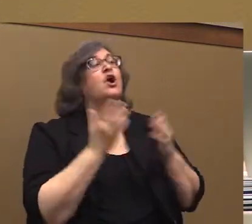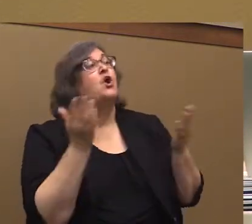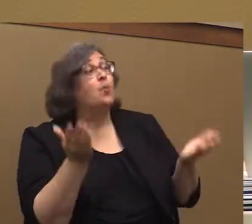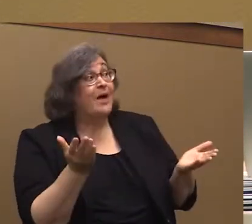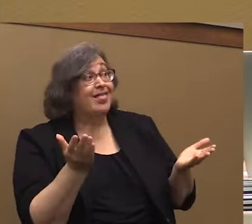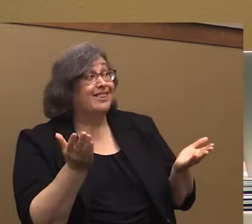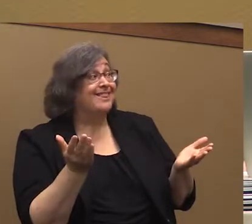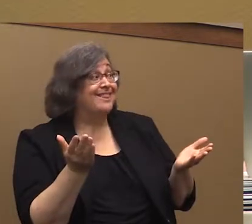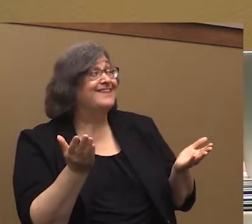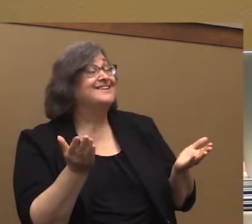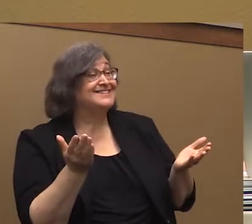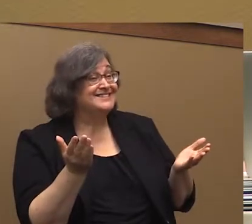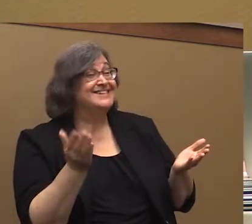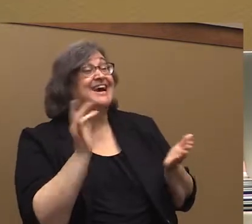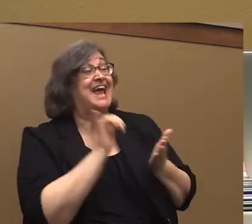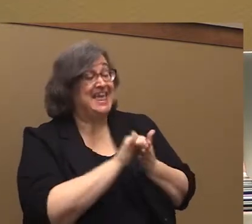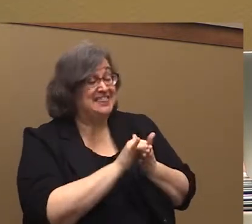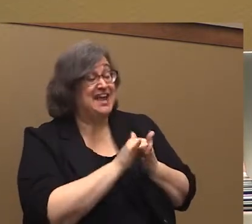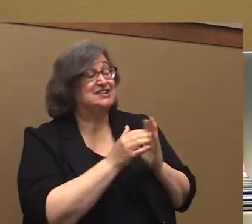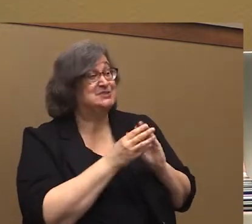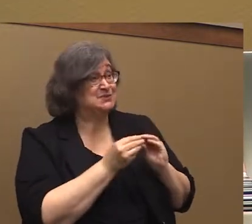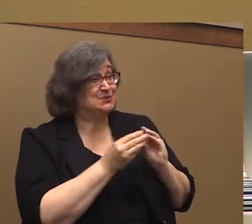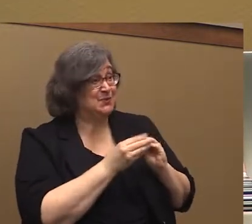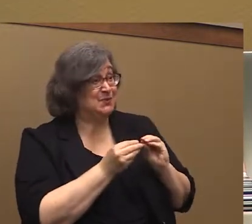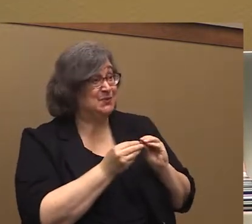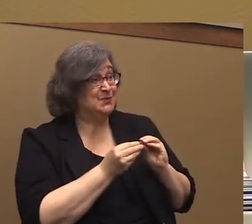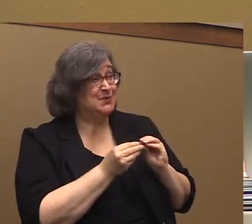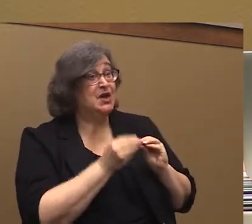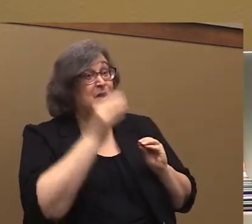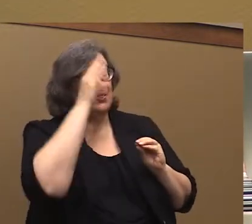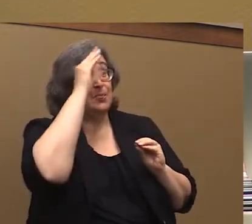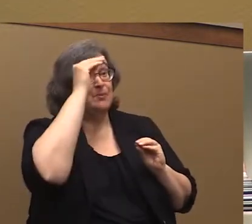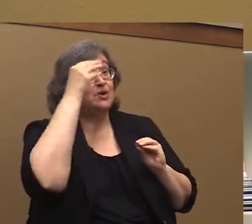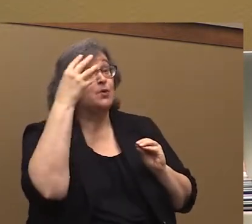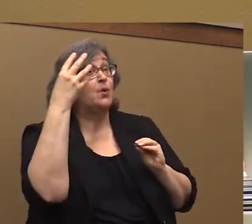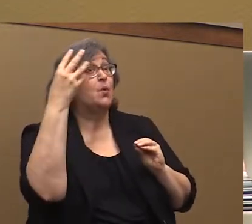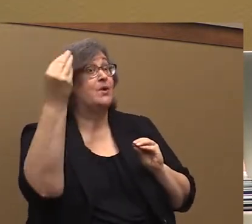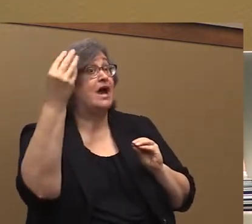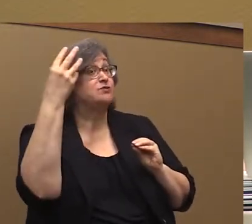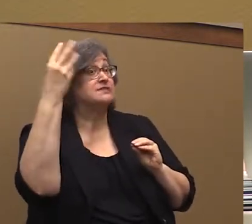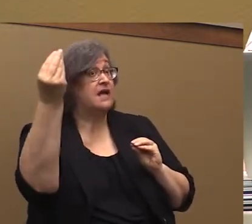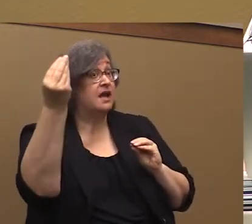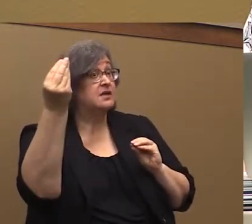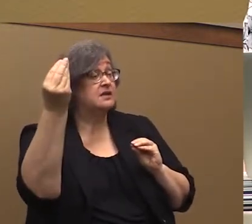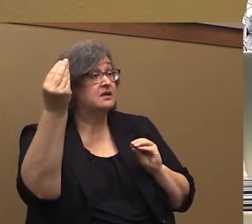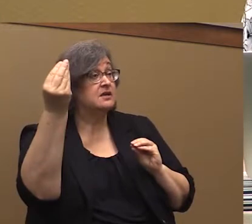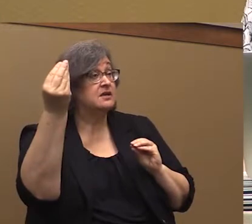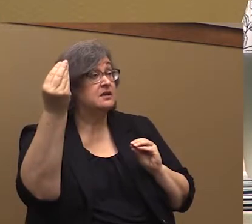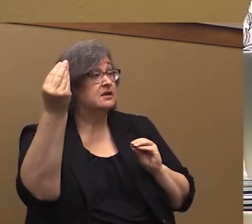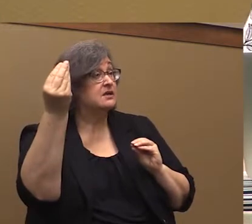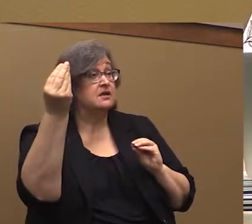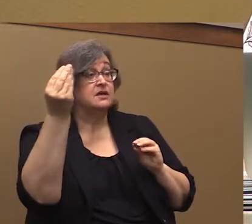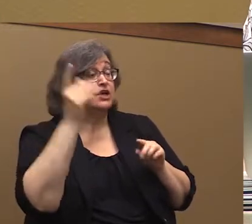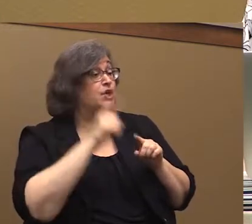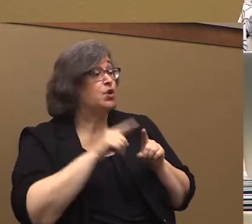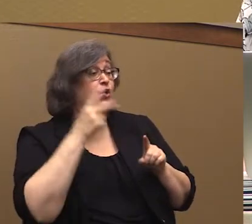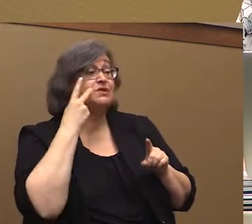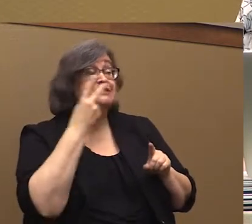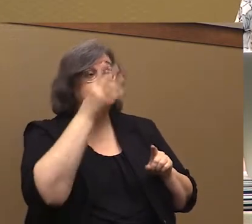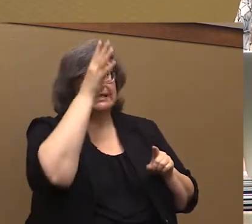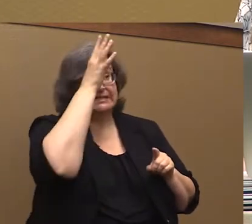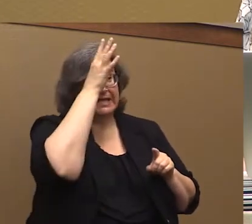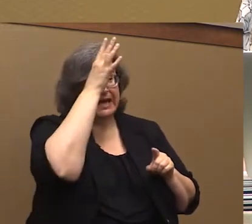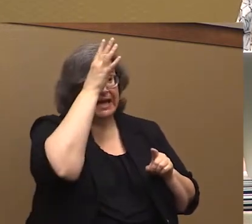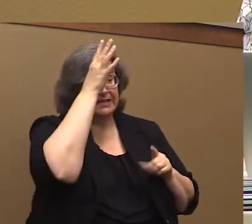And I said, well, in this story, the little boy went outside and he couldn't